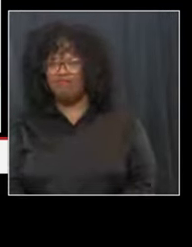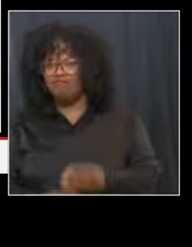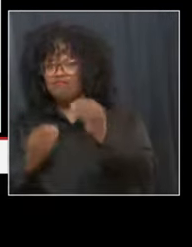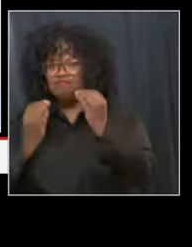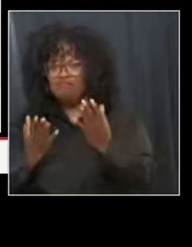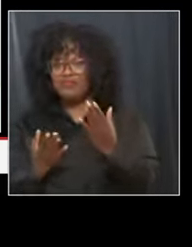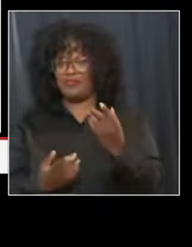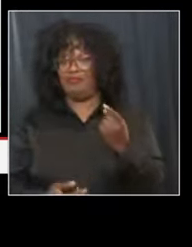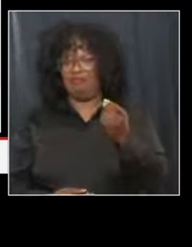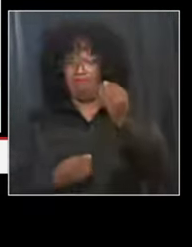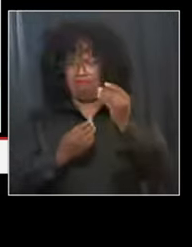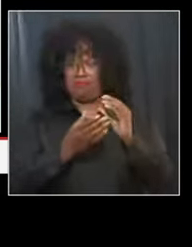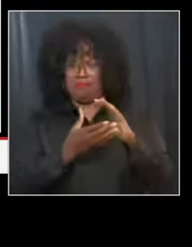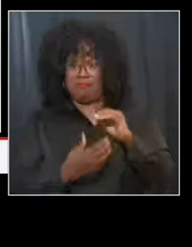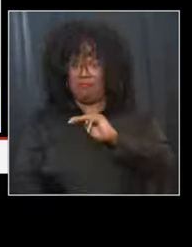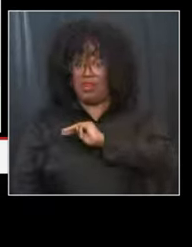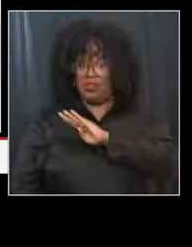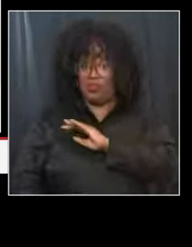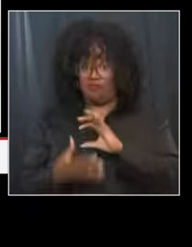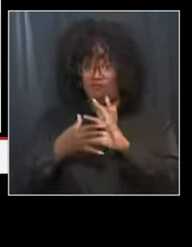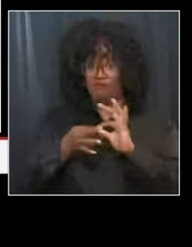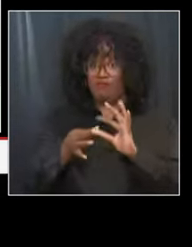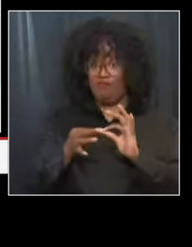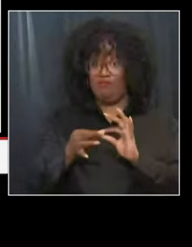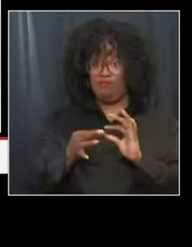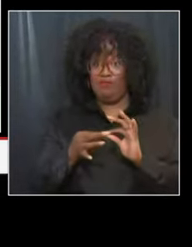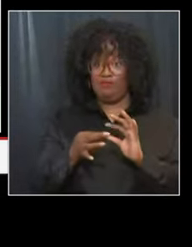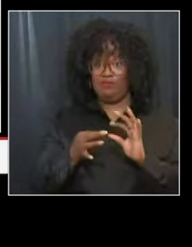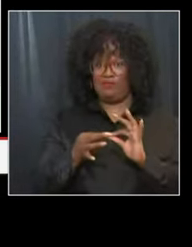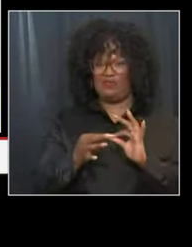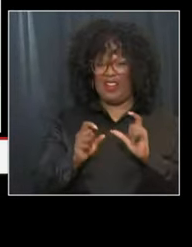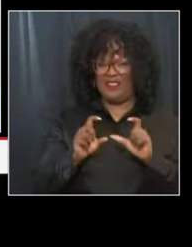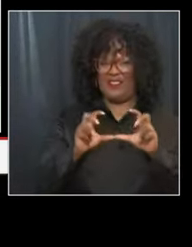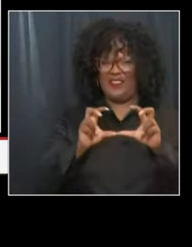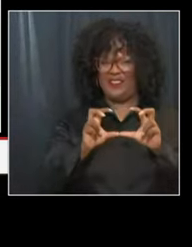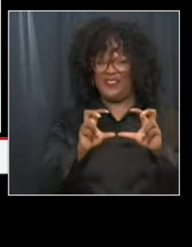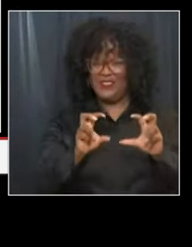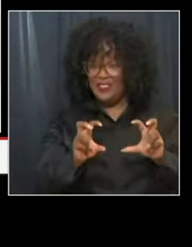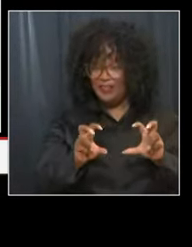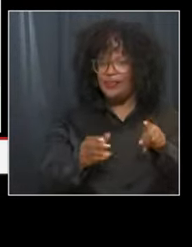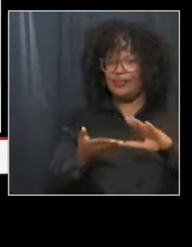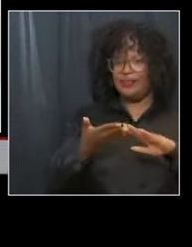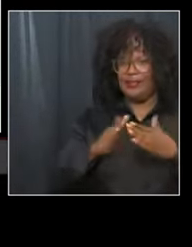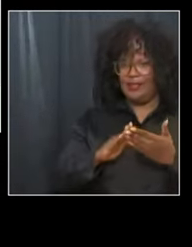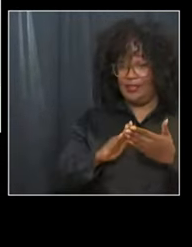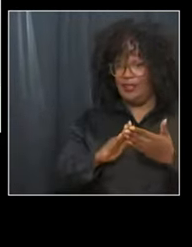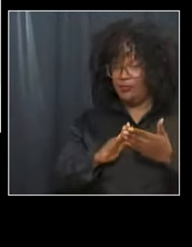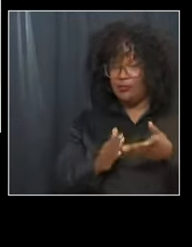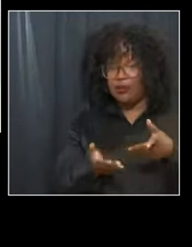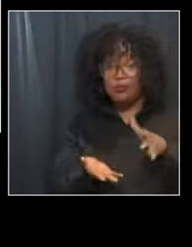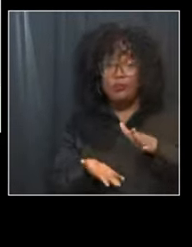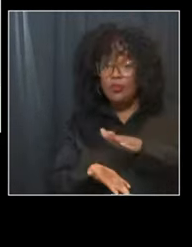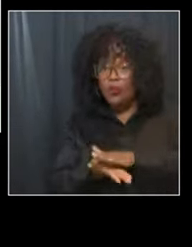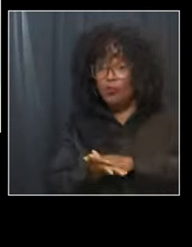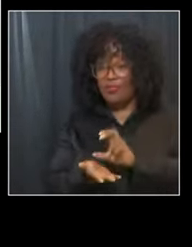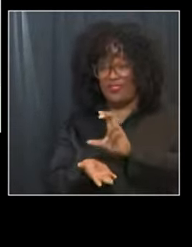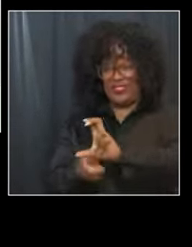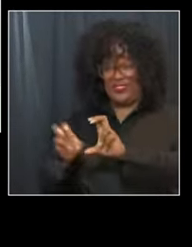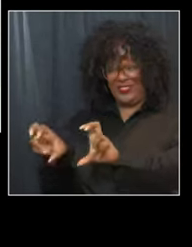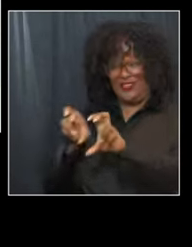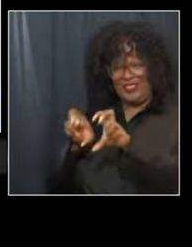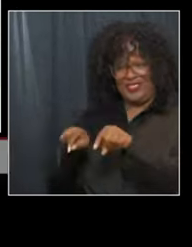so we are encouraged by the progress we've made in working together to create a safe DC. We are